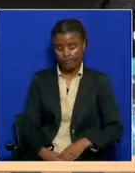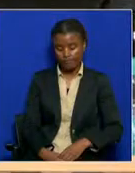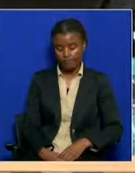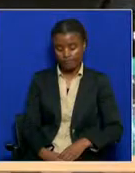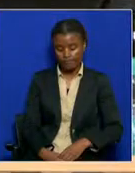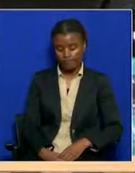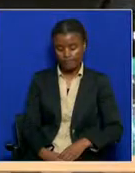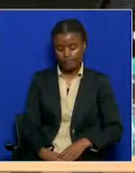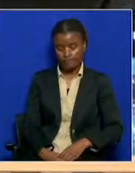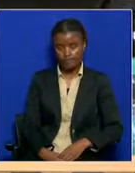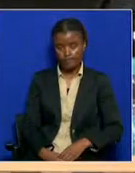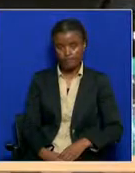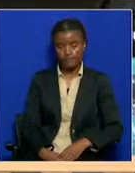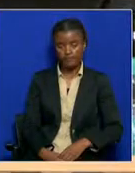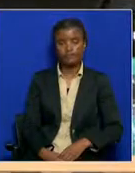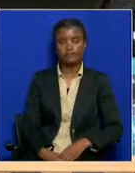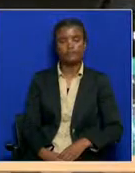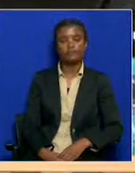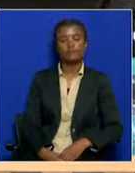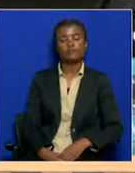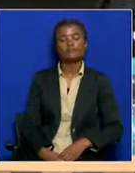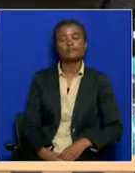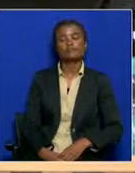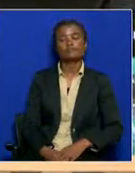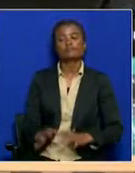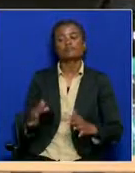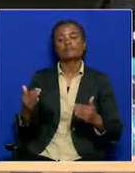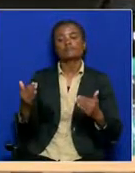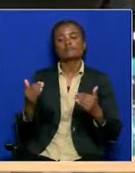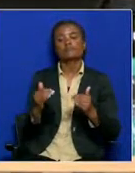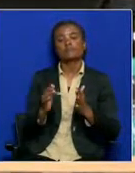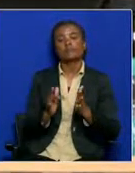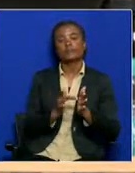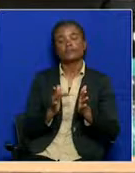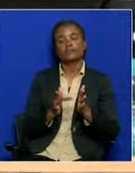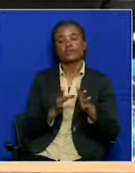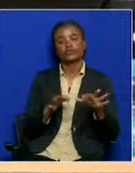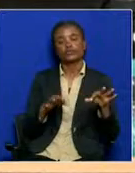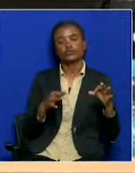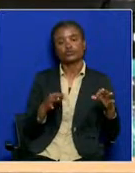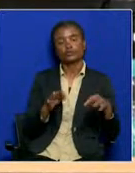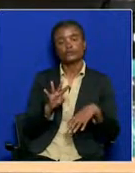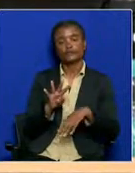if you go to page 42.